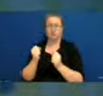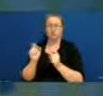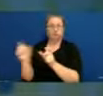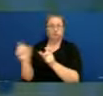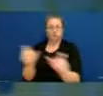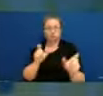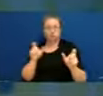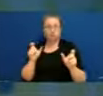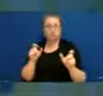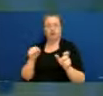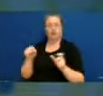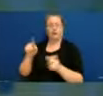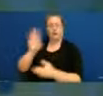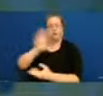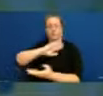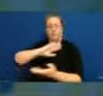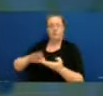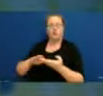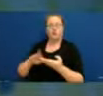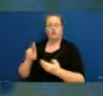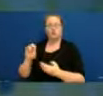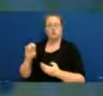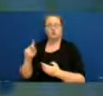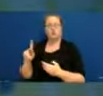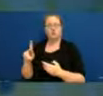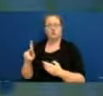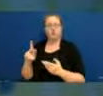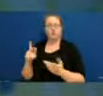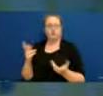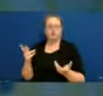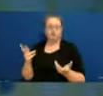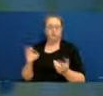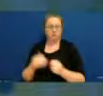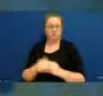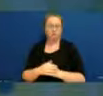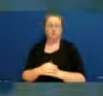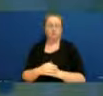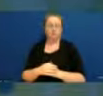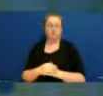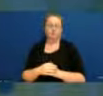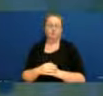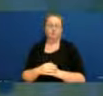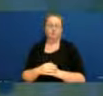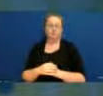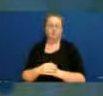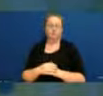as common, have been much better able to reduce the risk of transmissions.